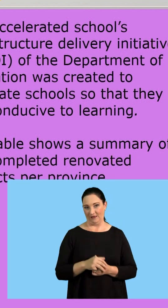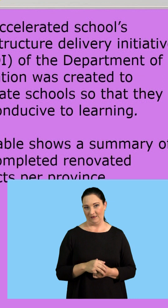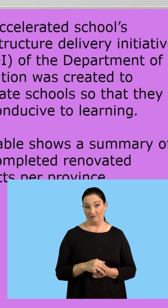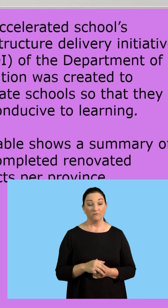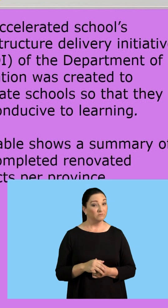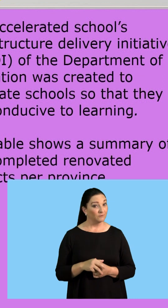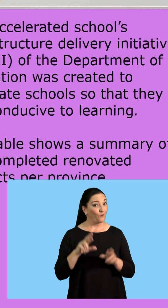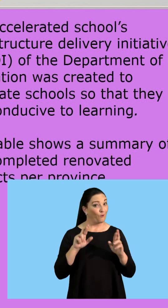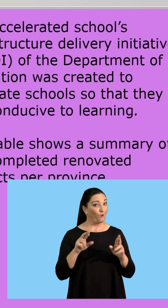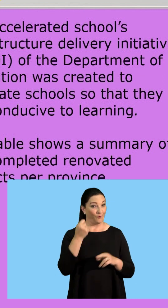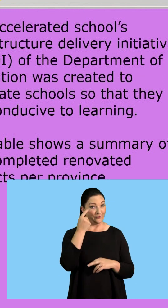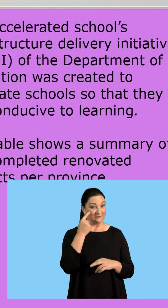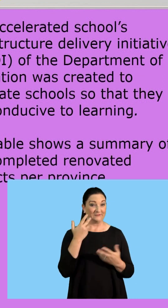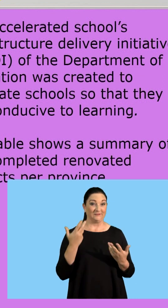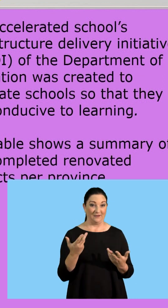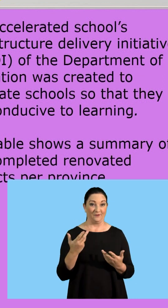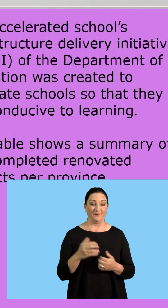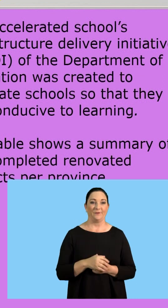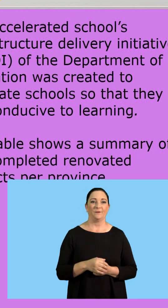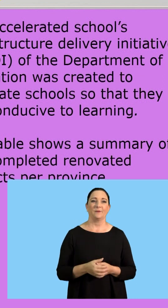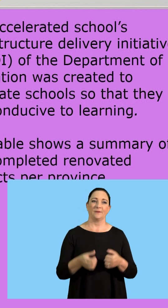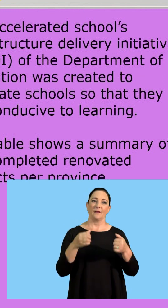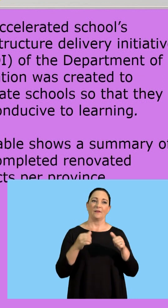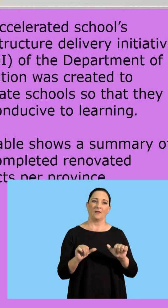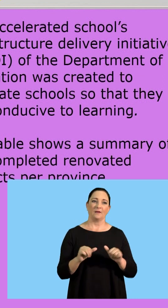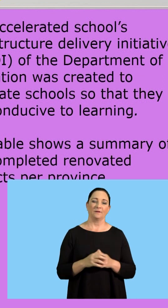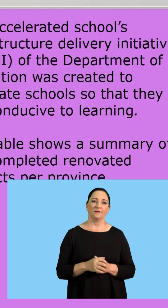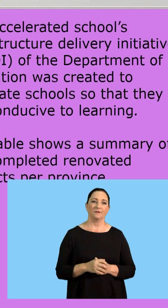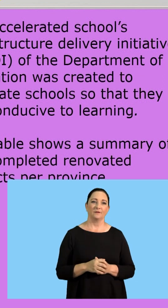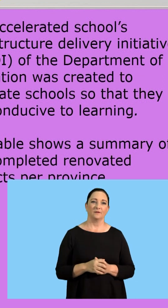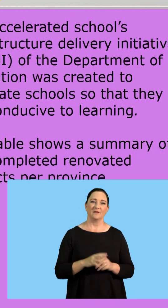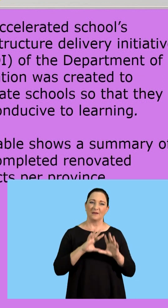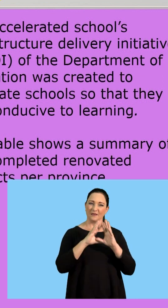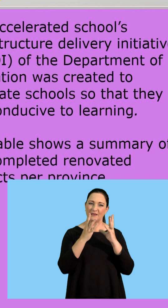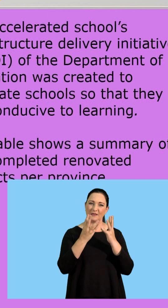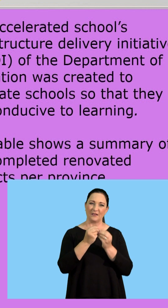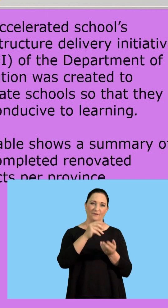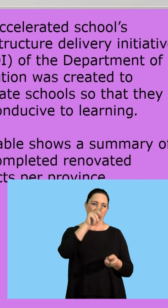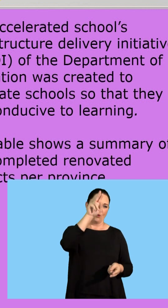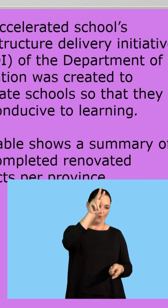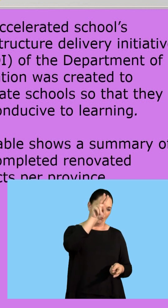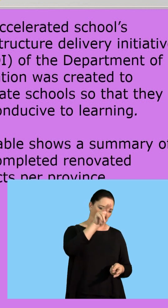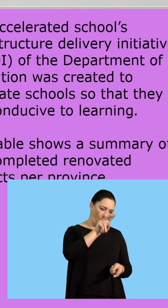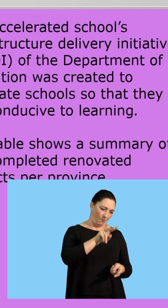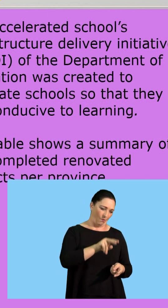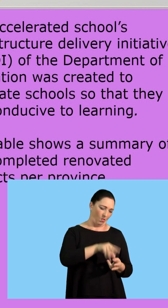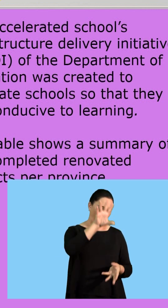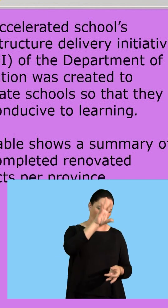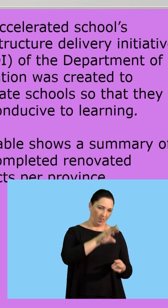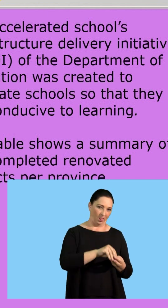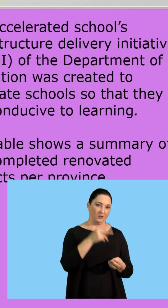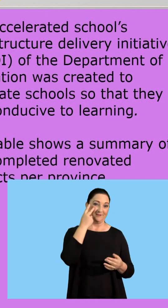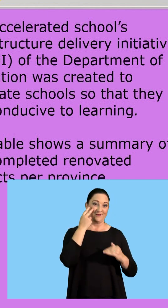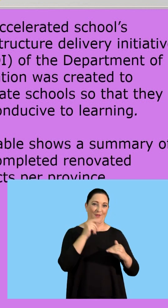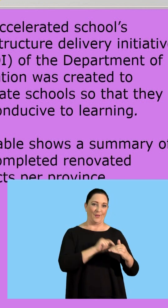is 789. Okay, so I hope you understand this now, how this table works. And then, also, if you add all of these numbers here,